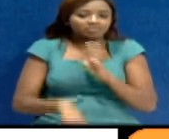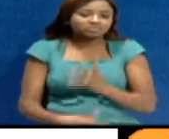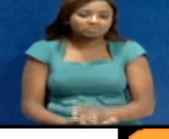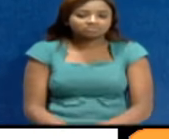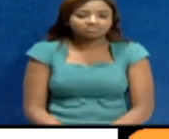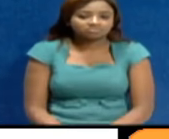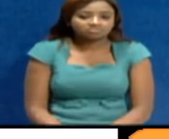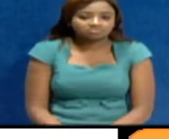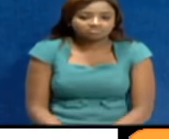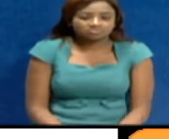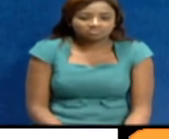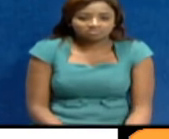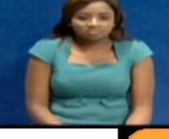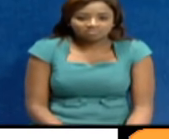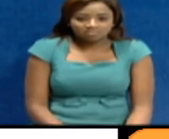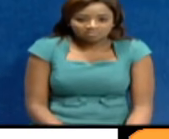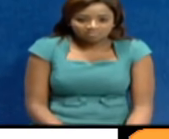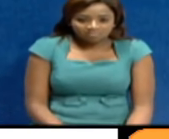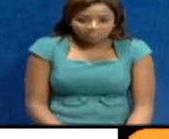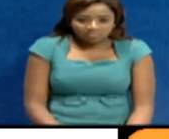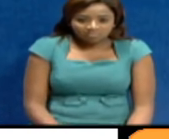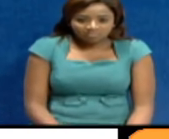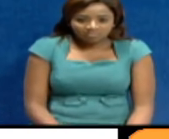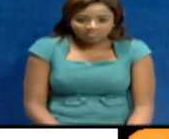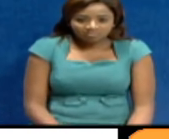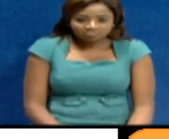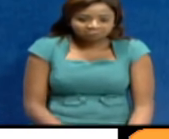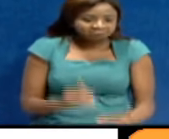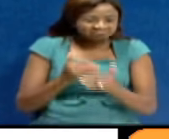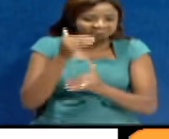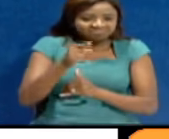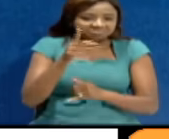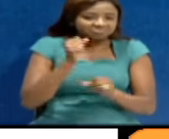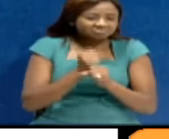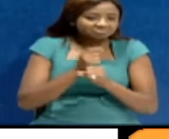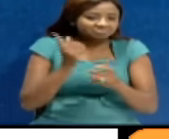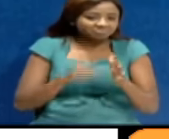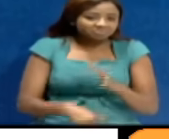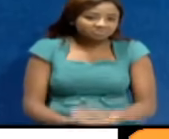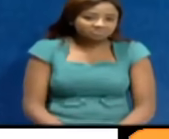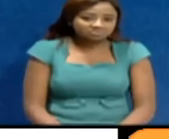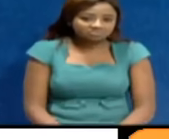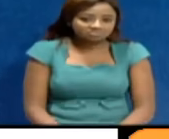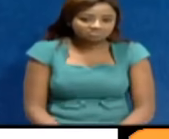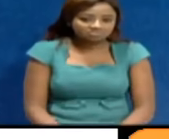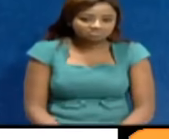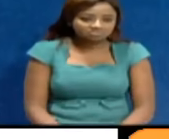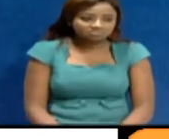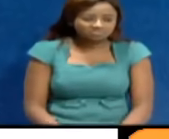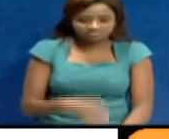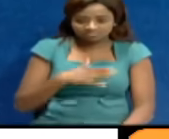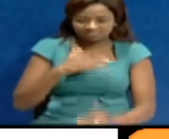your frustrations with that suspended judgment, but what happens next? What's your next move after that ruling? My next move is